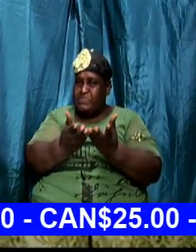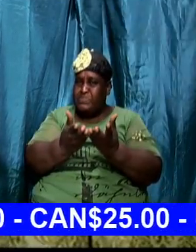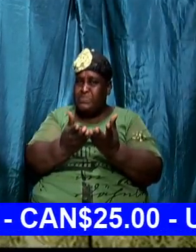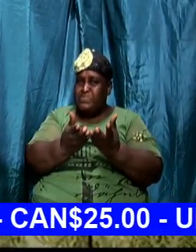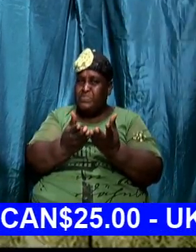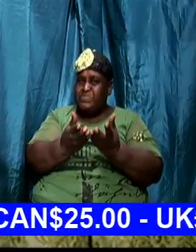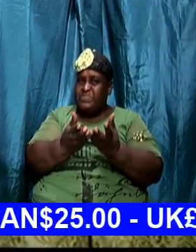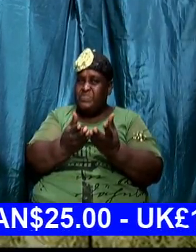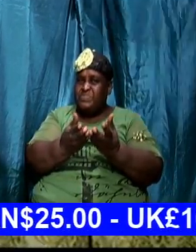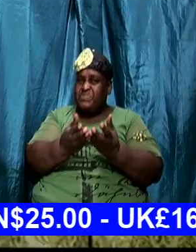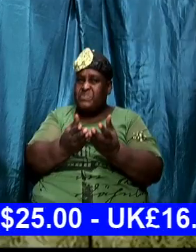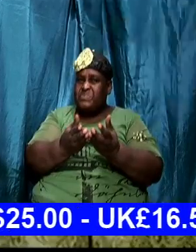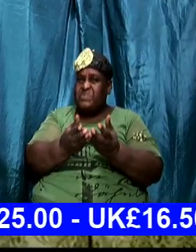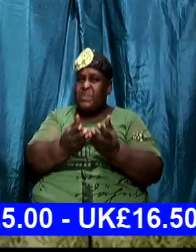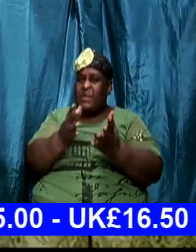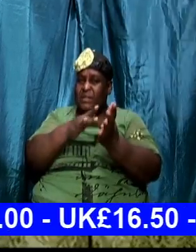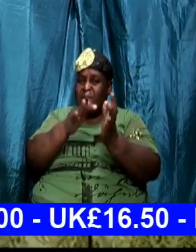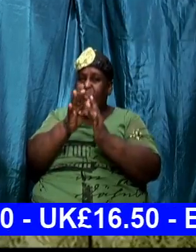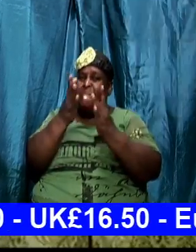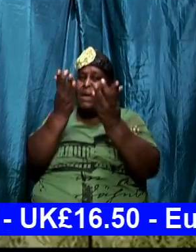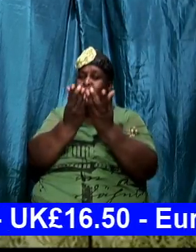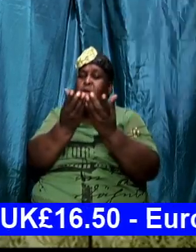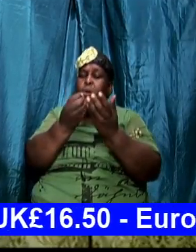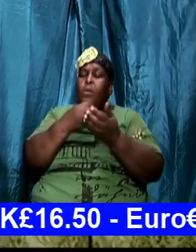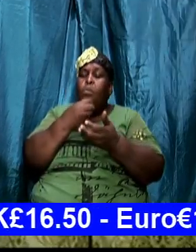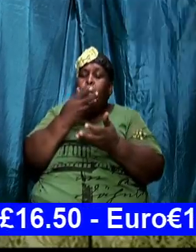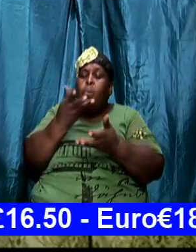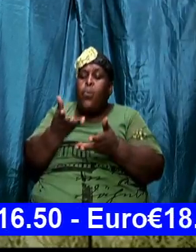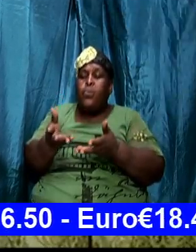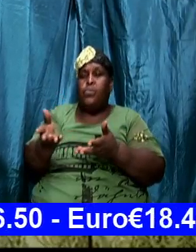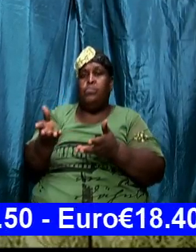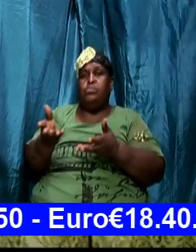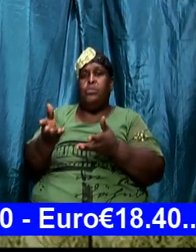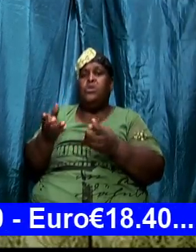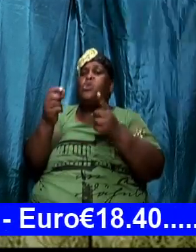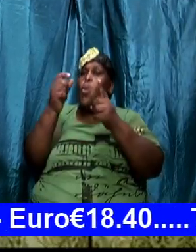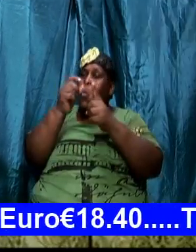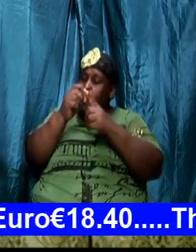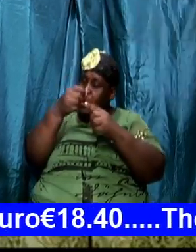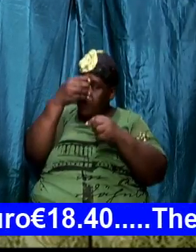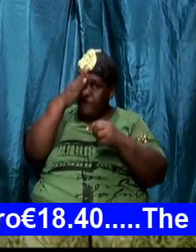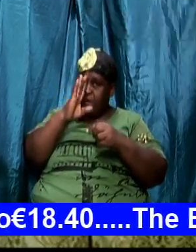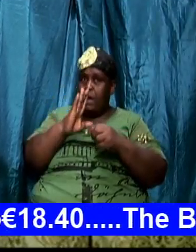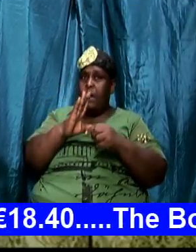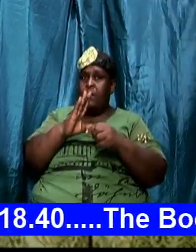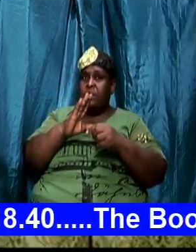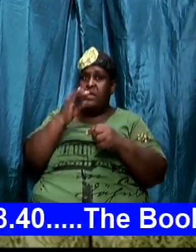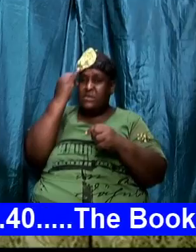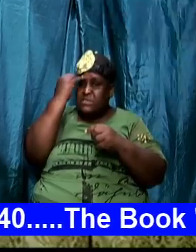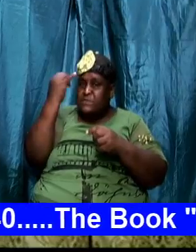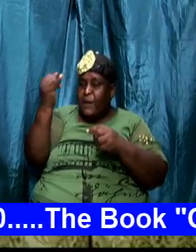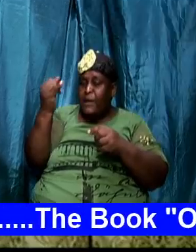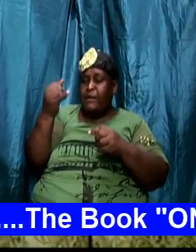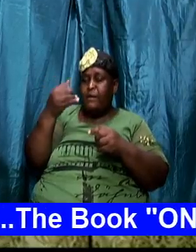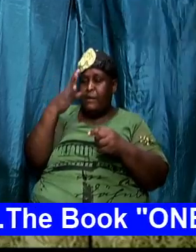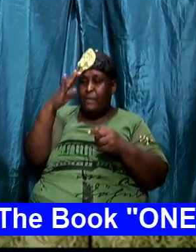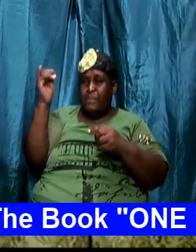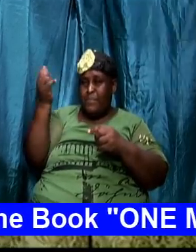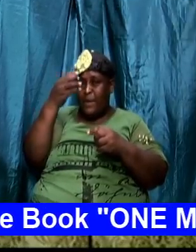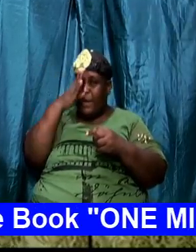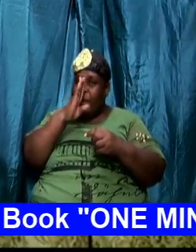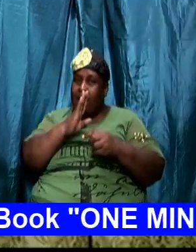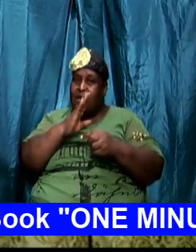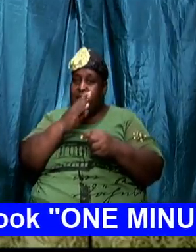This book is breathed upon. It is the breath of God. It is inspired by Almighty God. And the things that